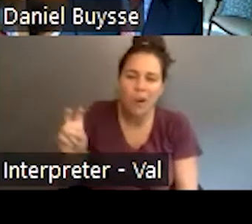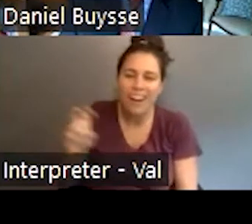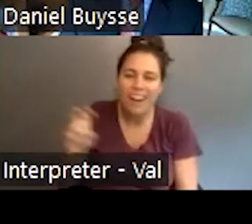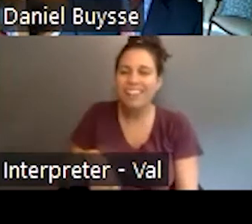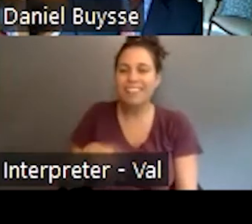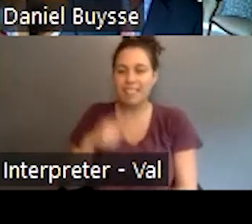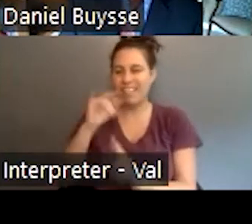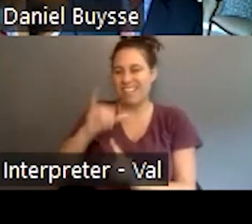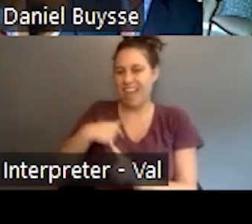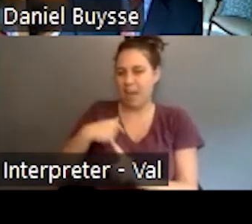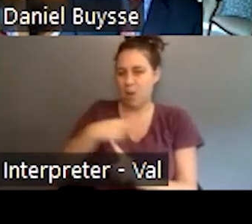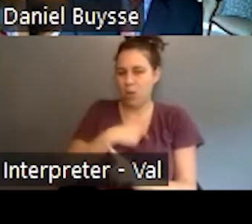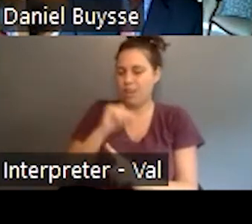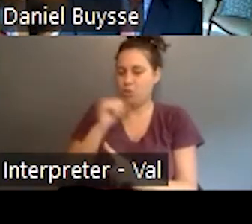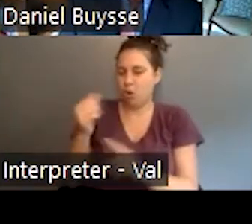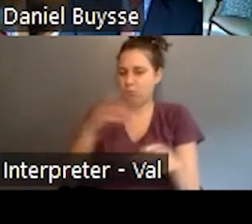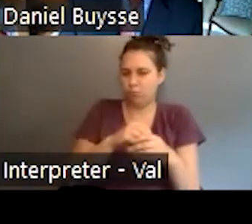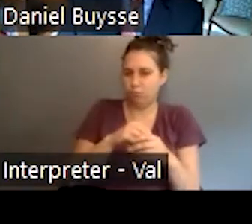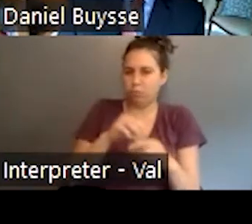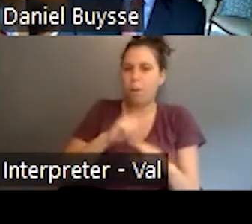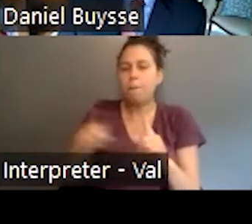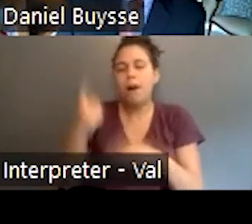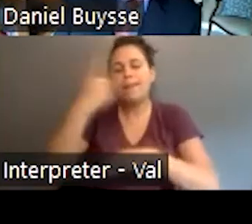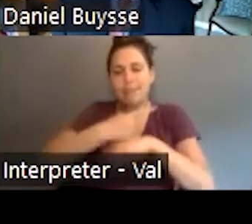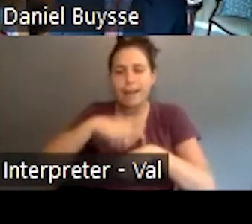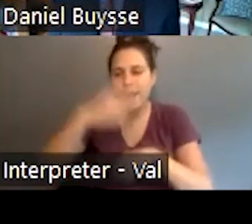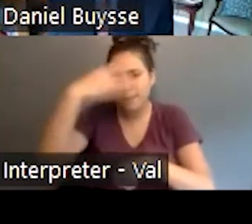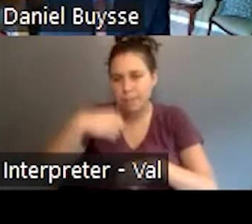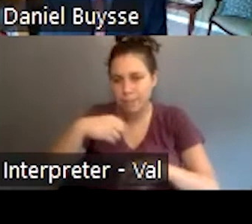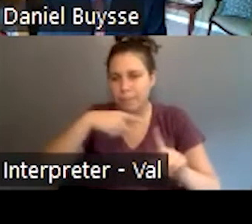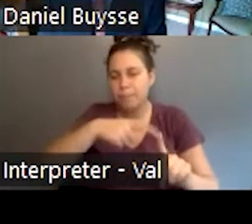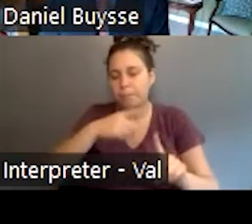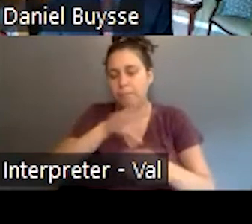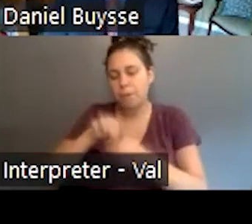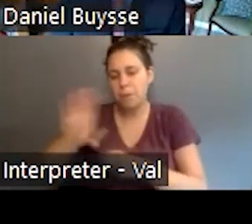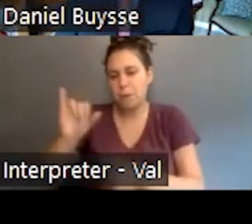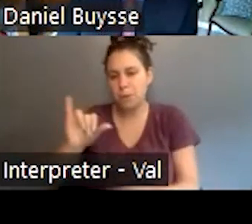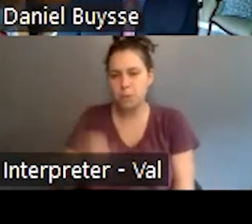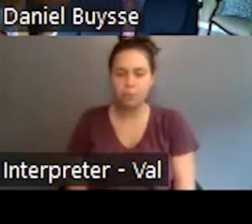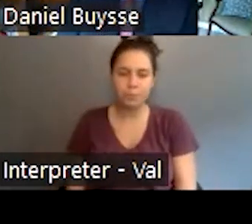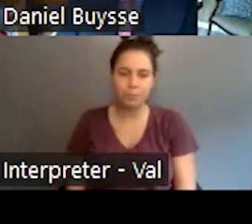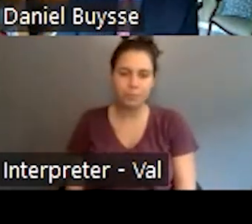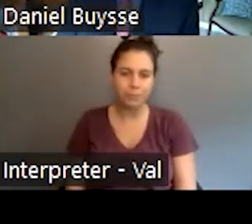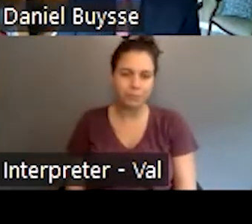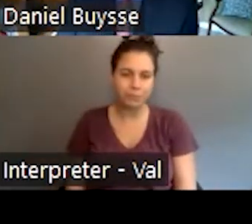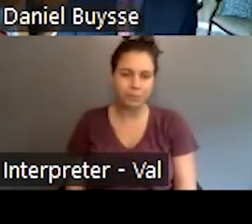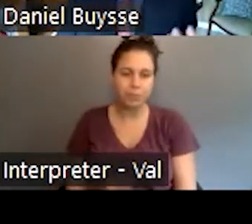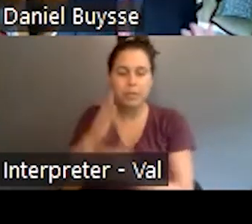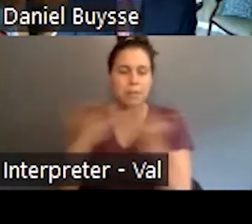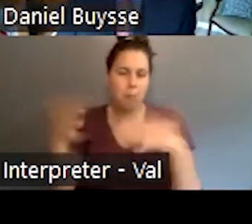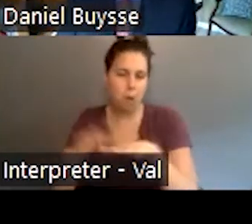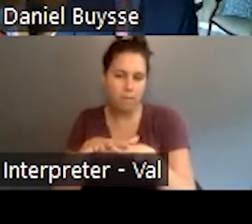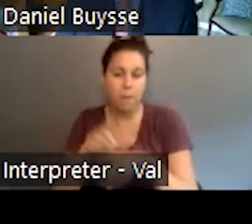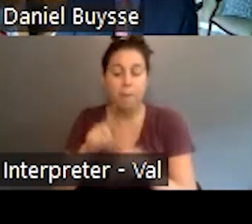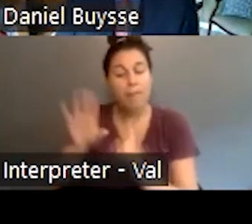disorders category that we don't have, but daytime sleepiness was part of their construct as well. And this study was